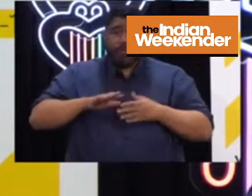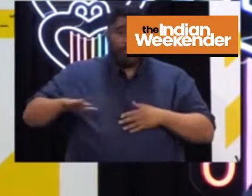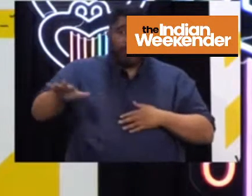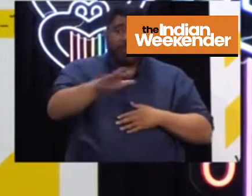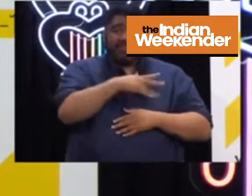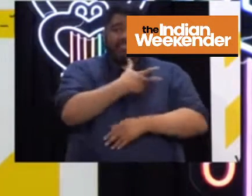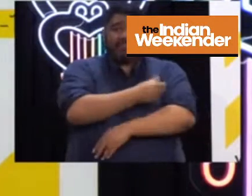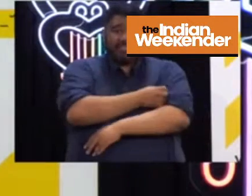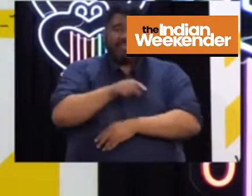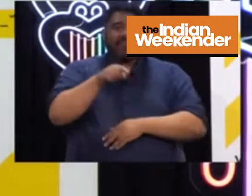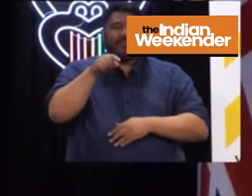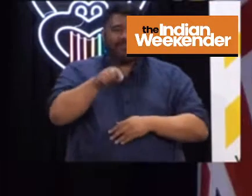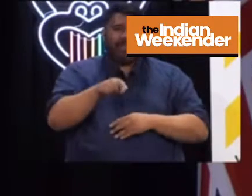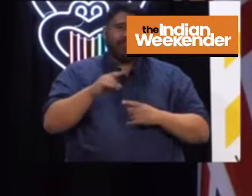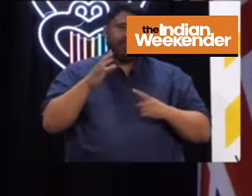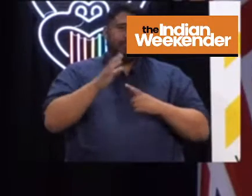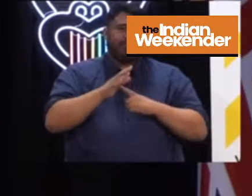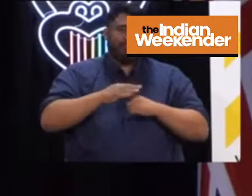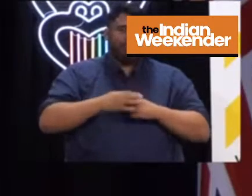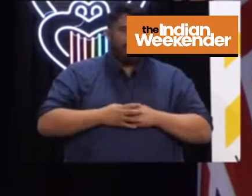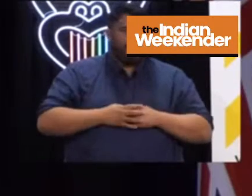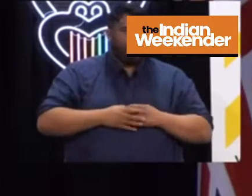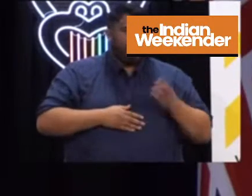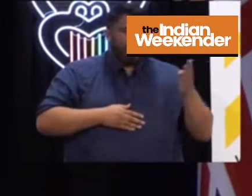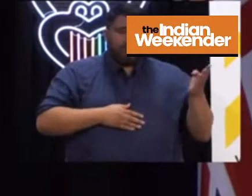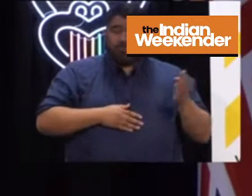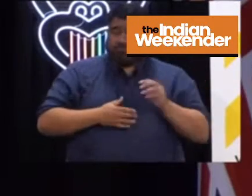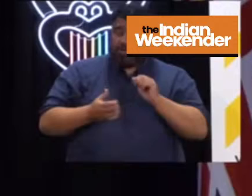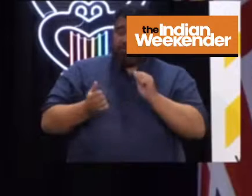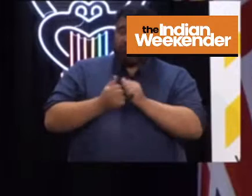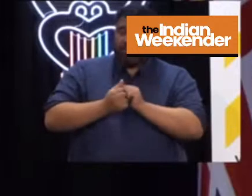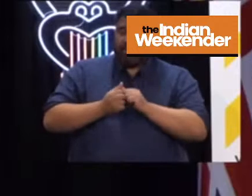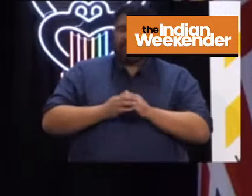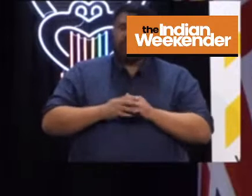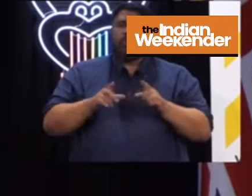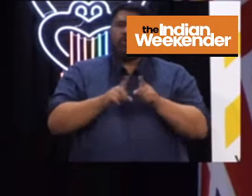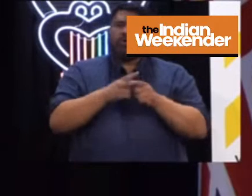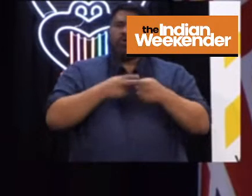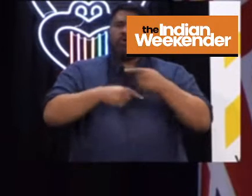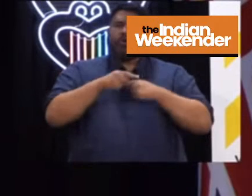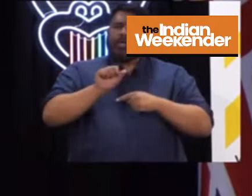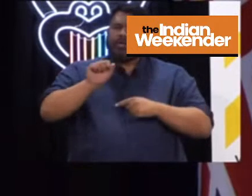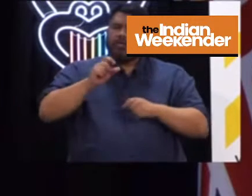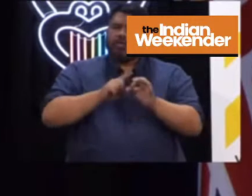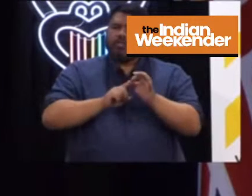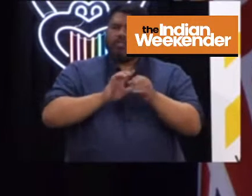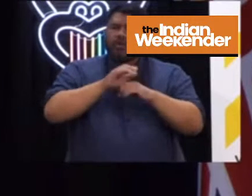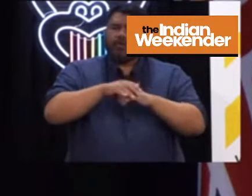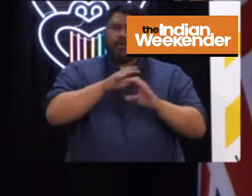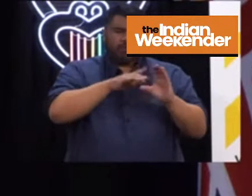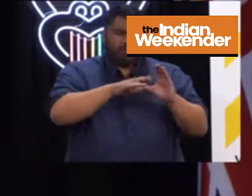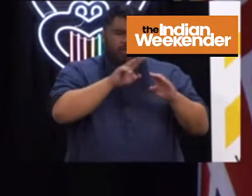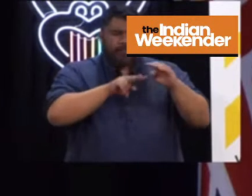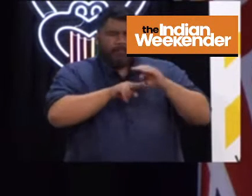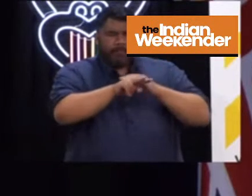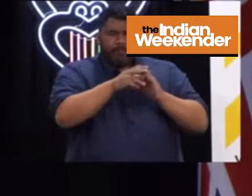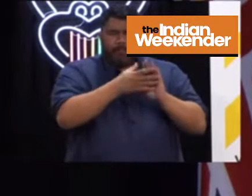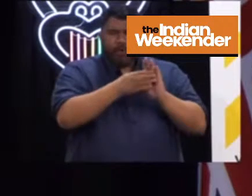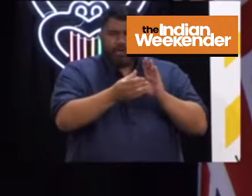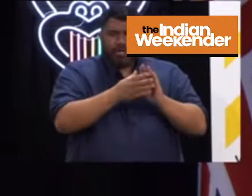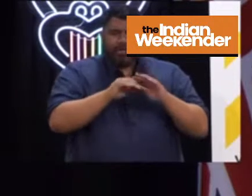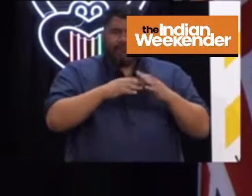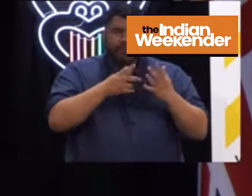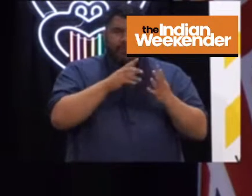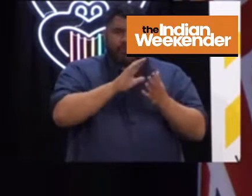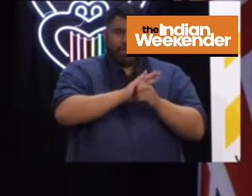vaccinated. Your thoughts, Dr. Bloomfield? I couldn't agree more. And to go back to the earlier question about the modelling and around Delta, it says